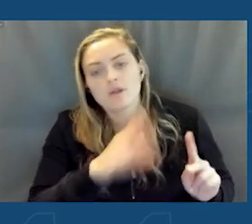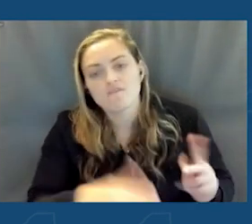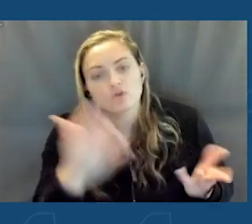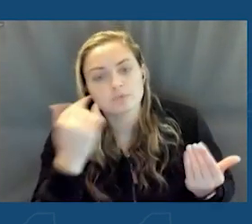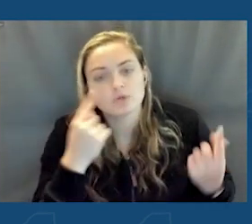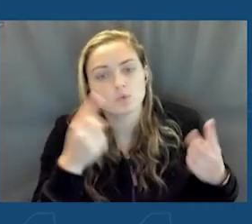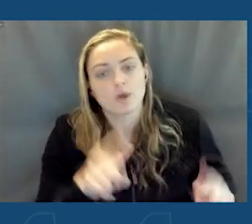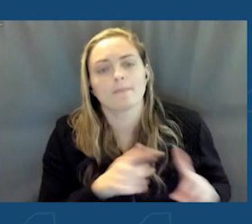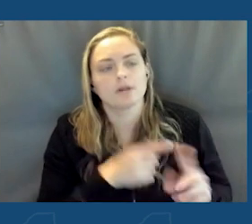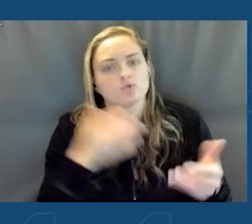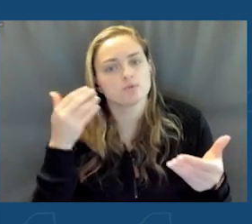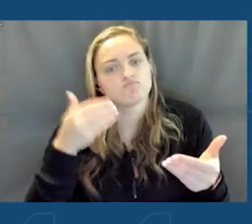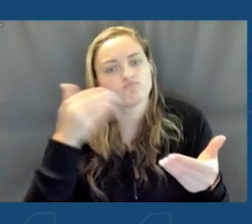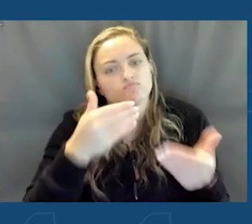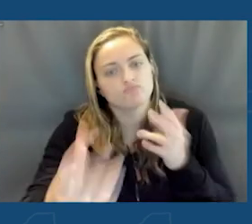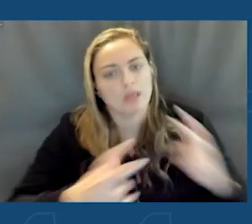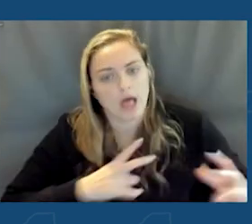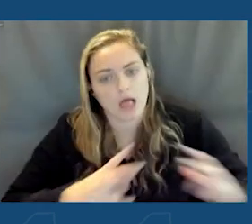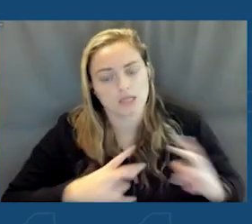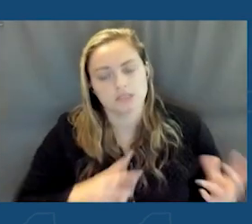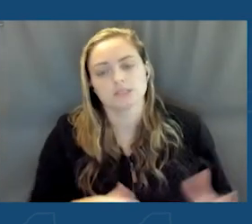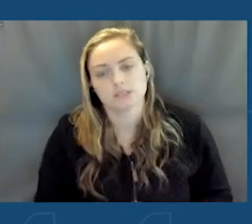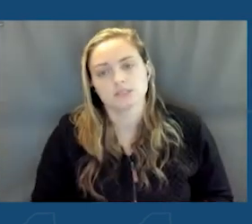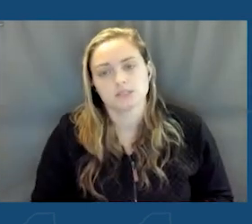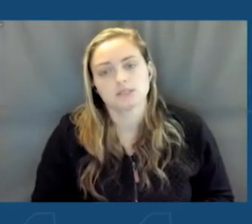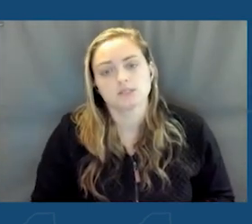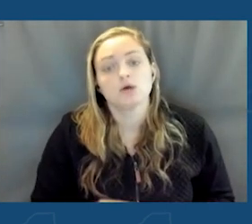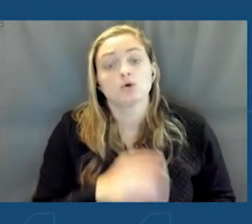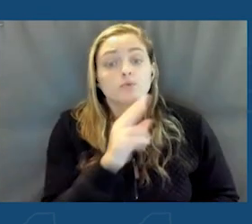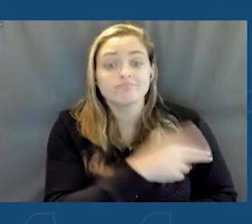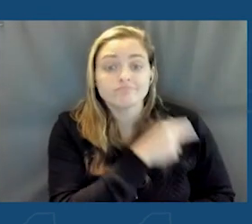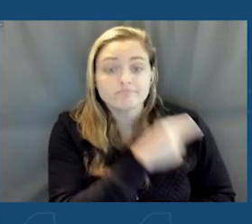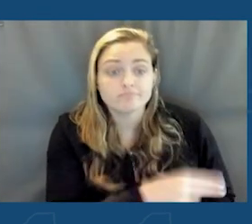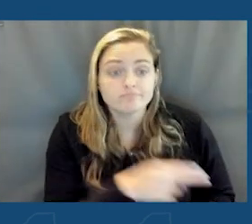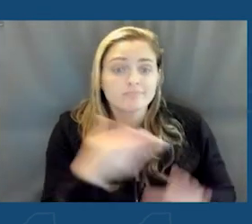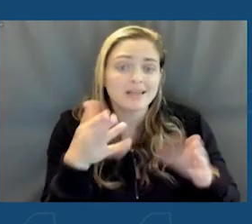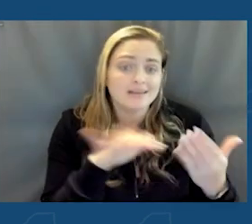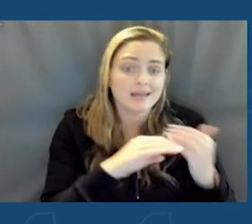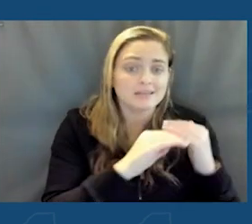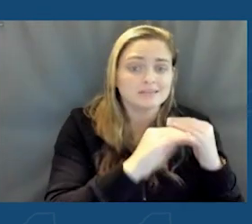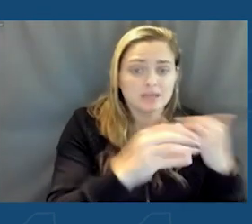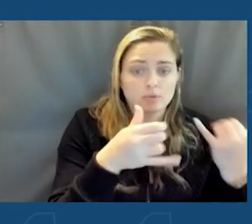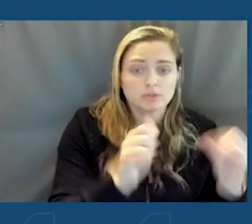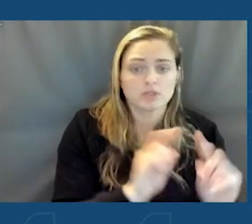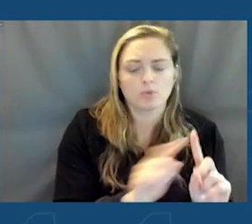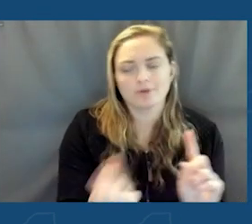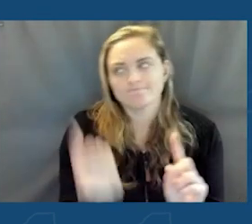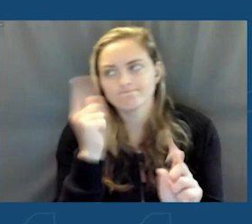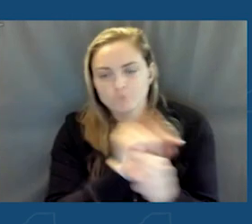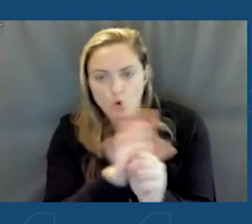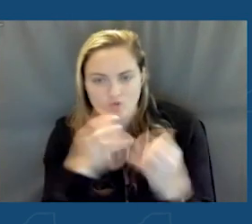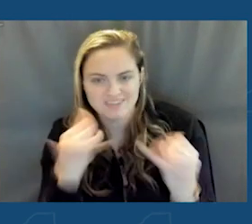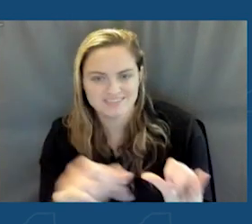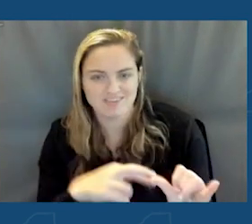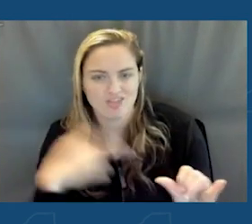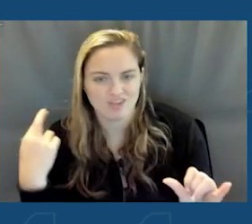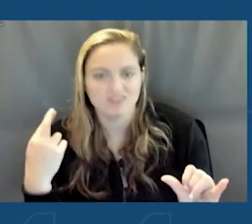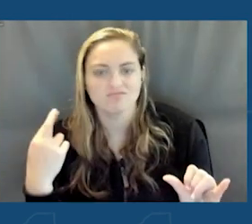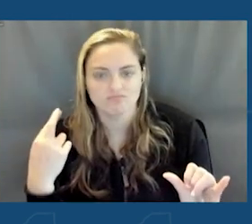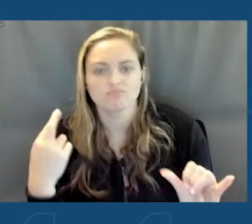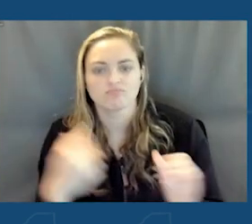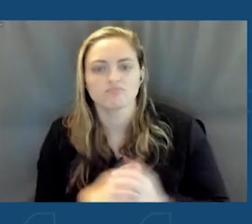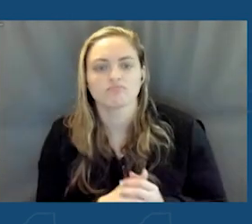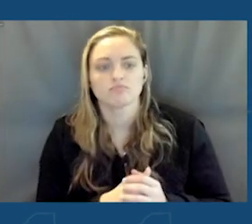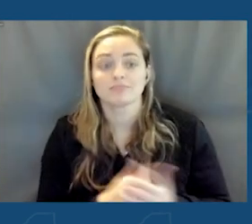as we approach the holidays. So hospitalizations and deaths are stable, but COVID is still a threat. But now we have the